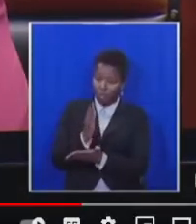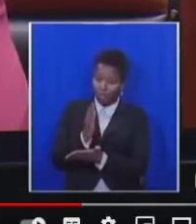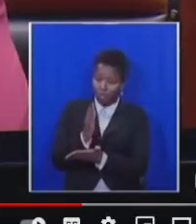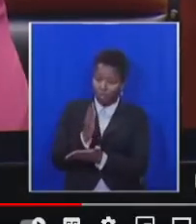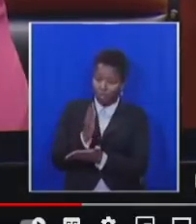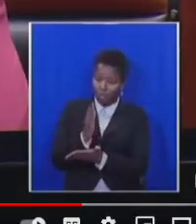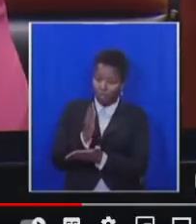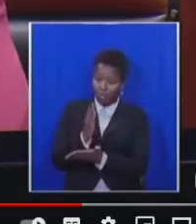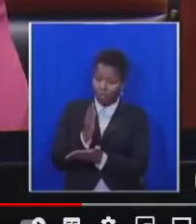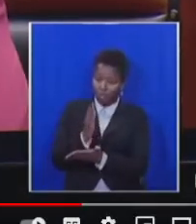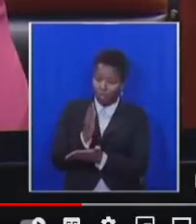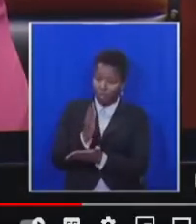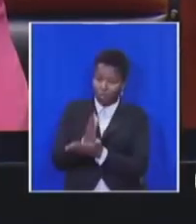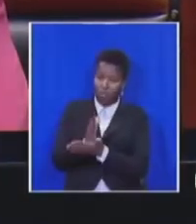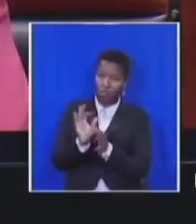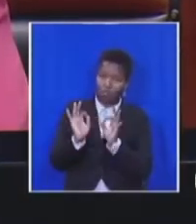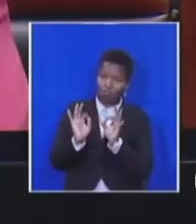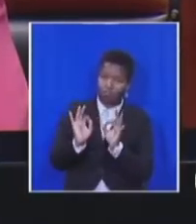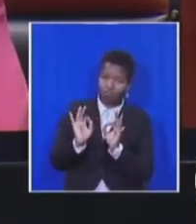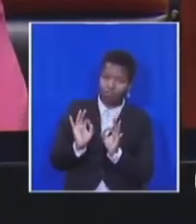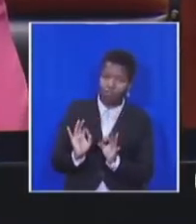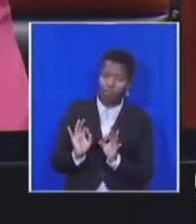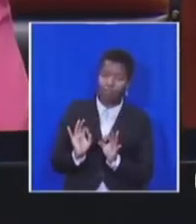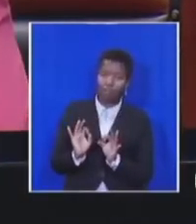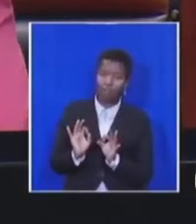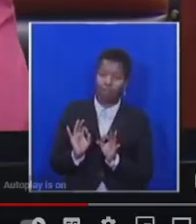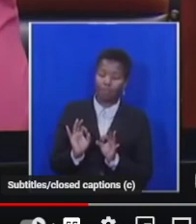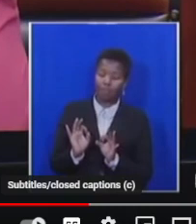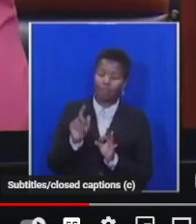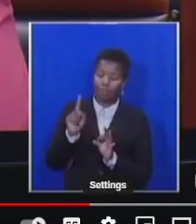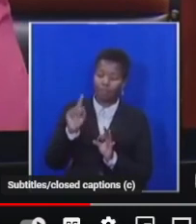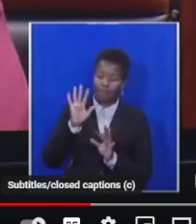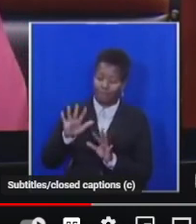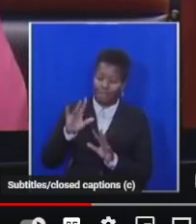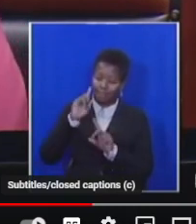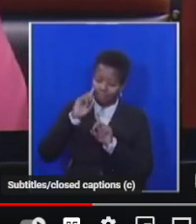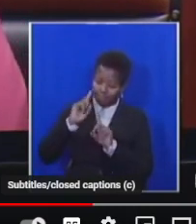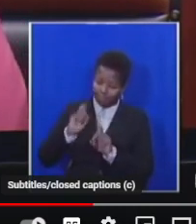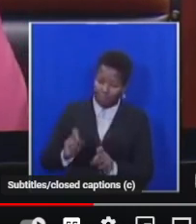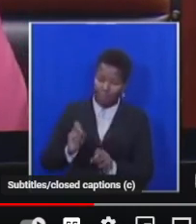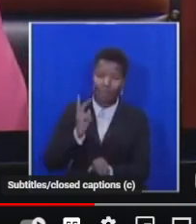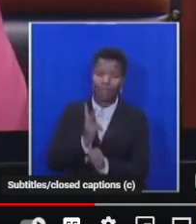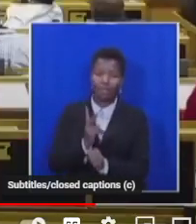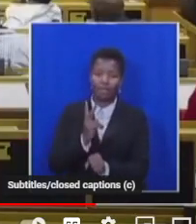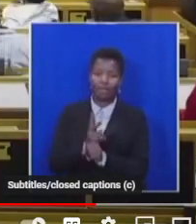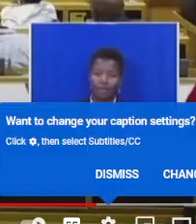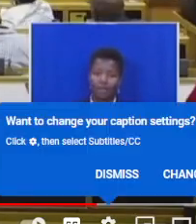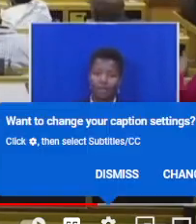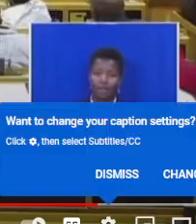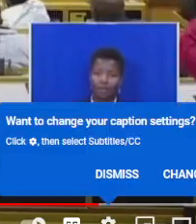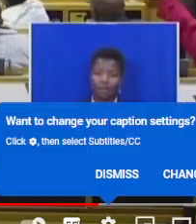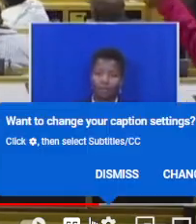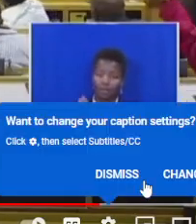What is she saying here? Somebody translate for me. Investigative. Honorable Mokwele.